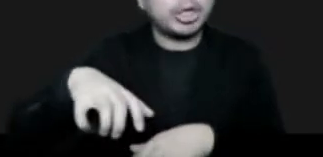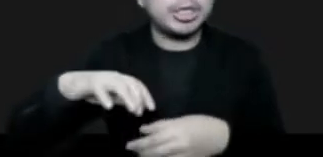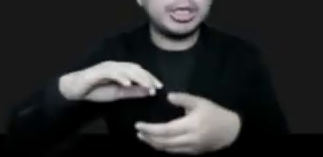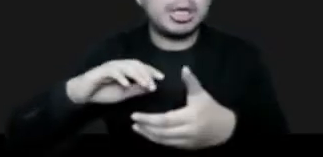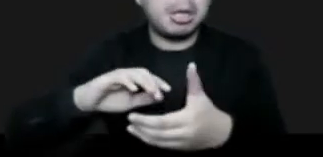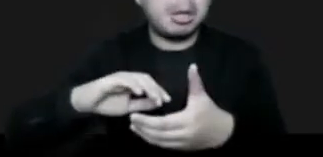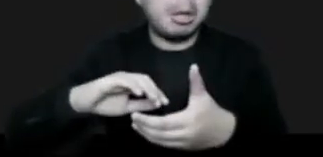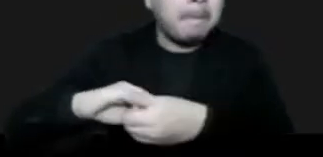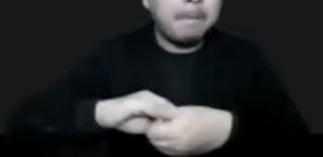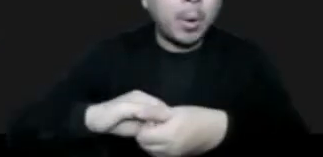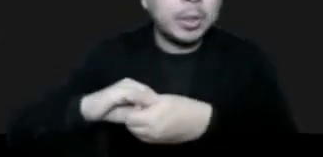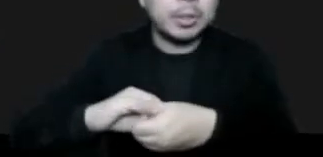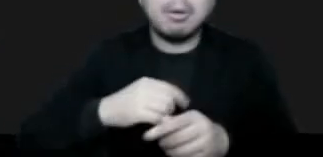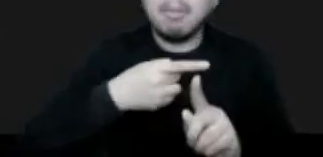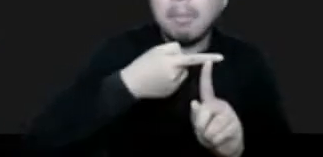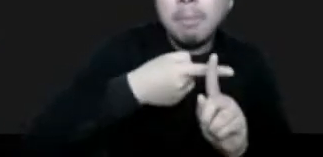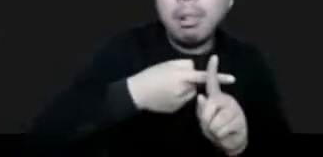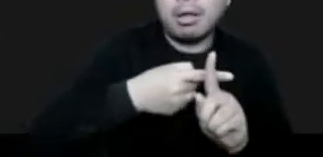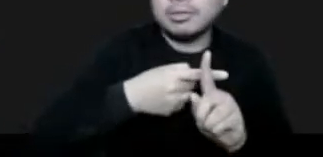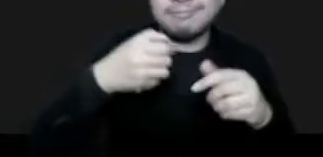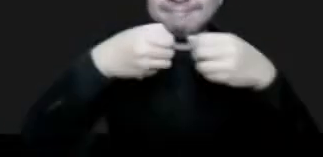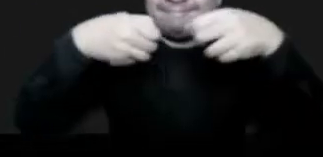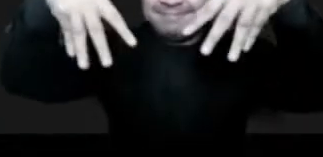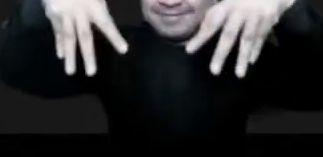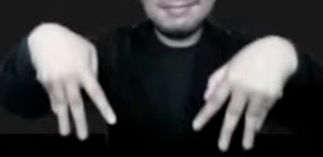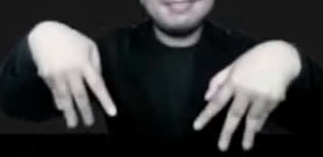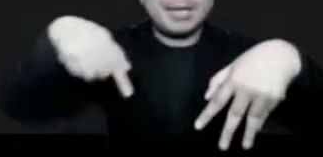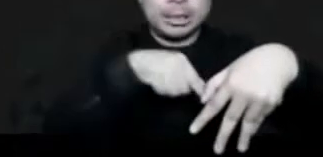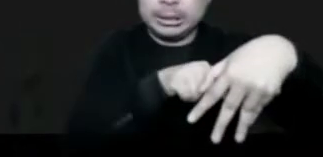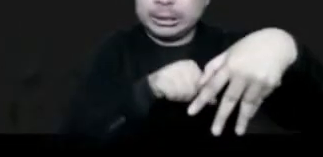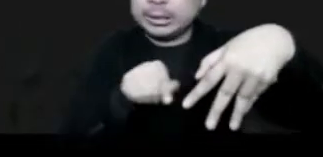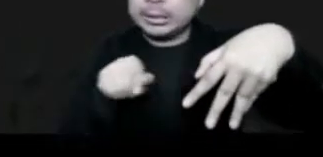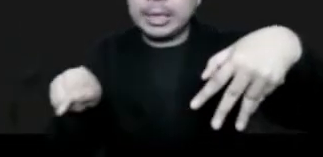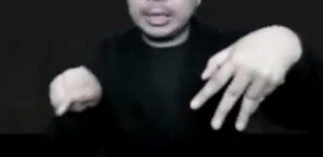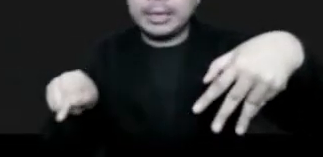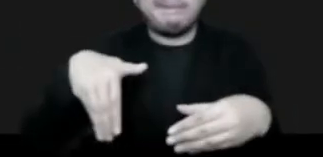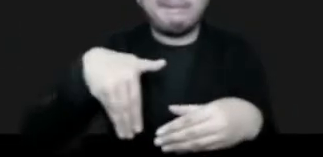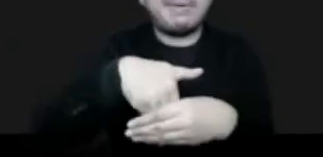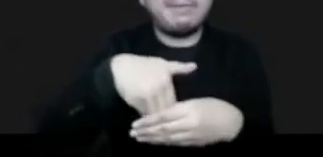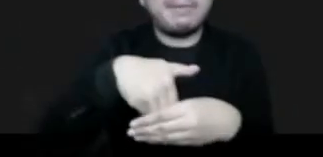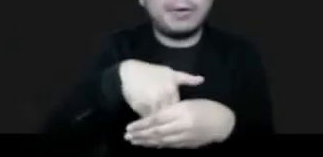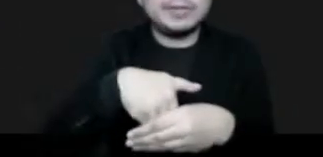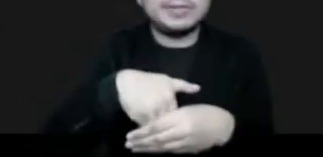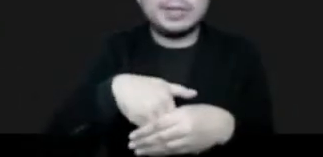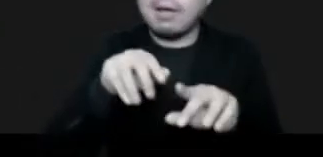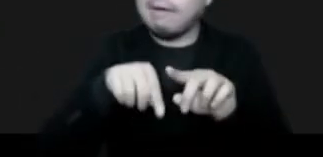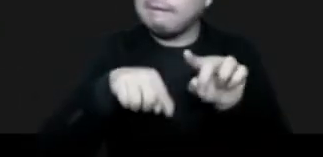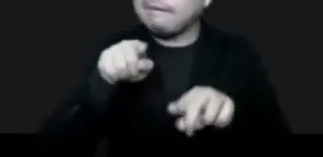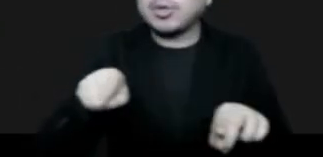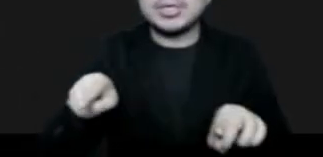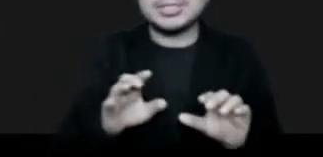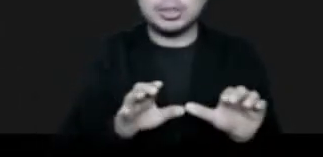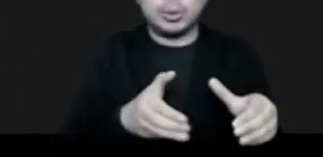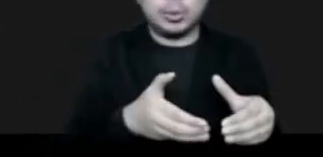sub-national levels. All members of the different committees are